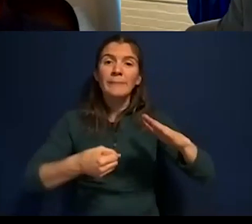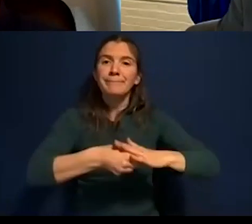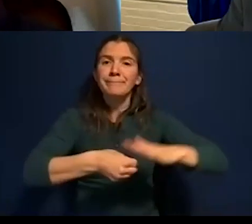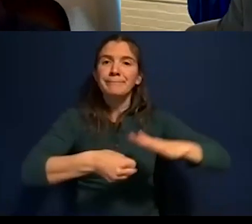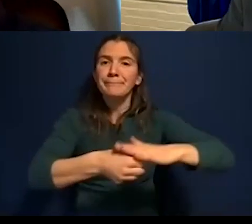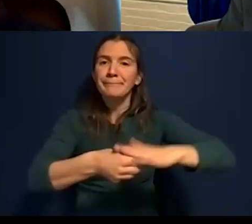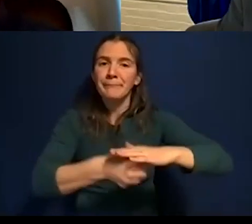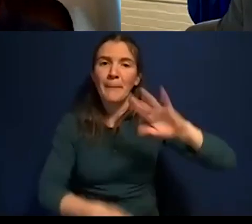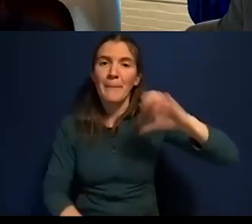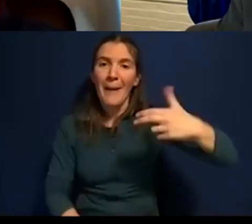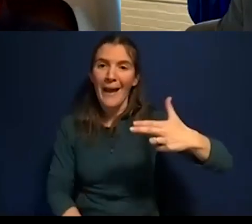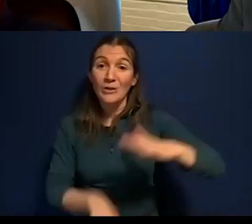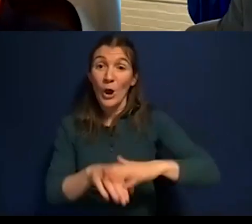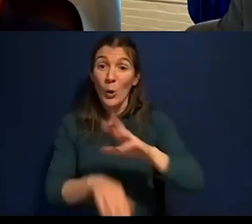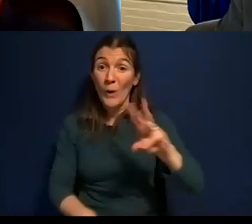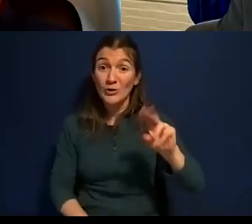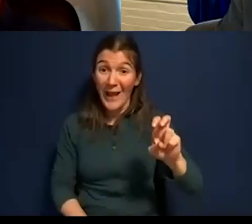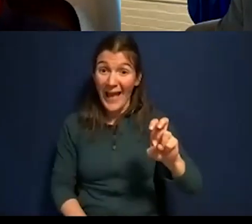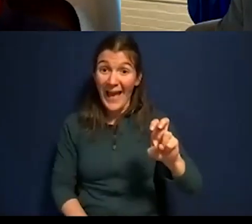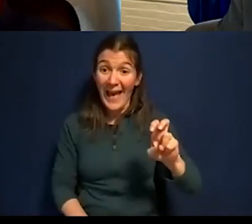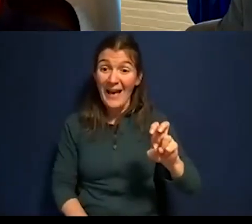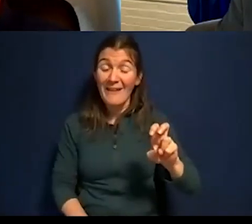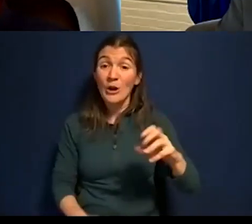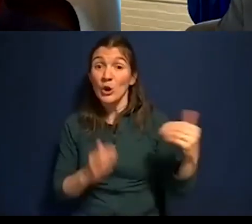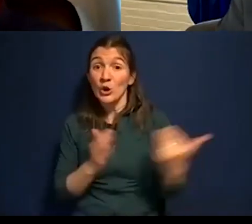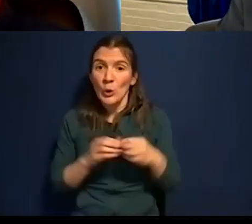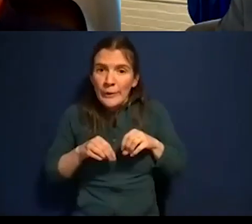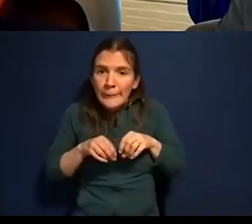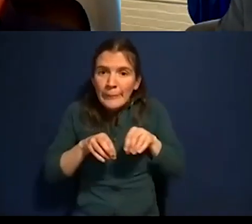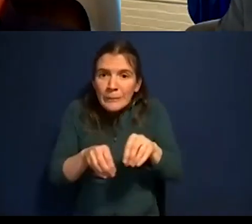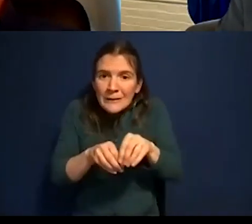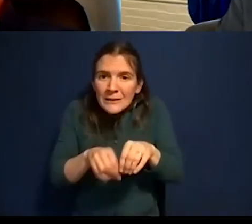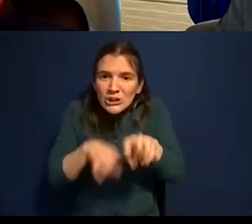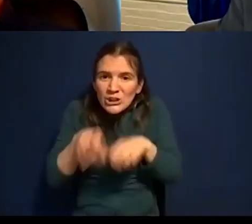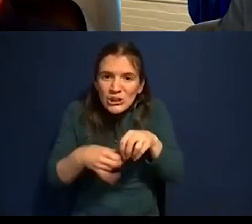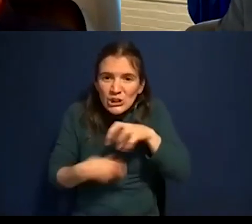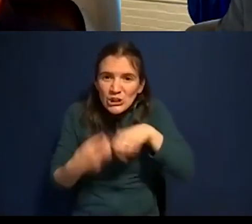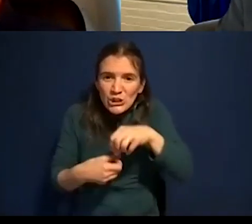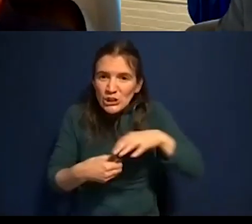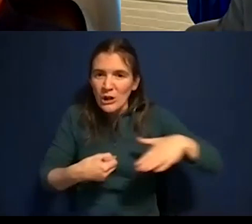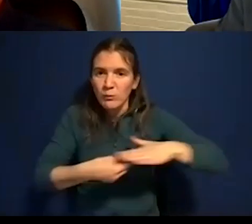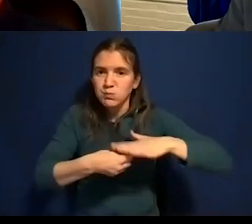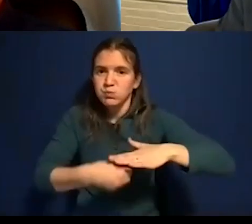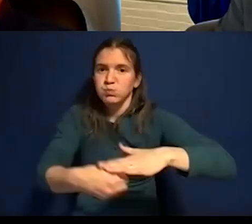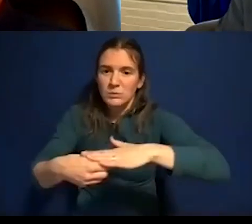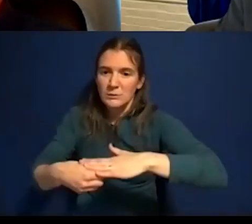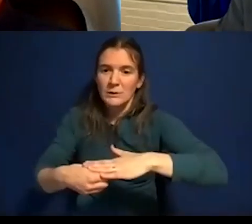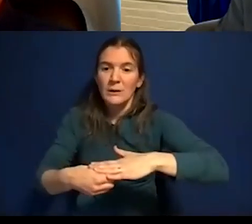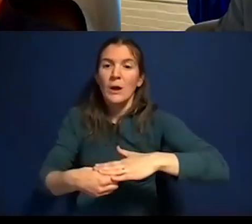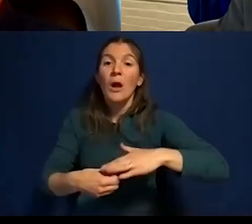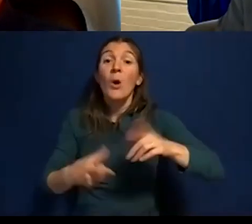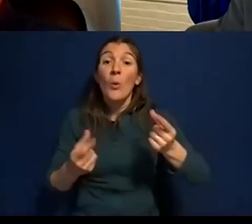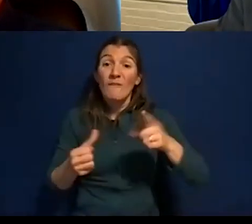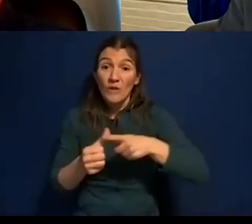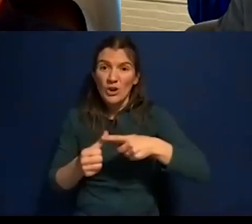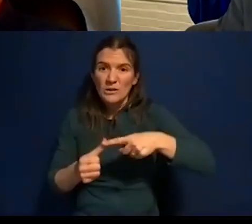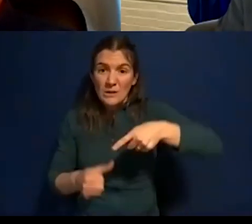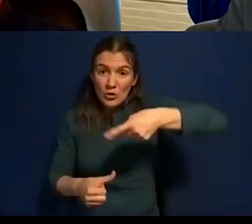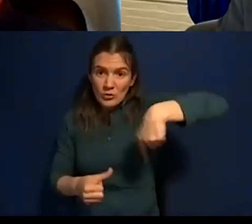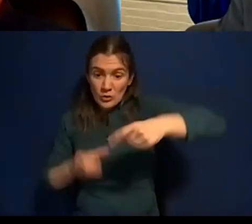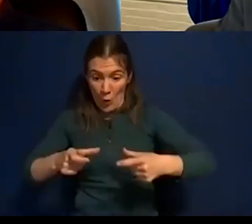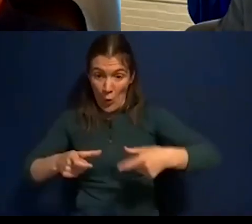recently did on Western Avenue, that was the process that was used. They went around the patch with a very similar